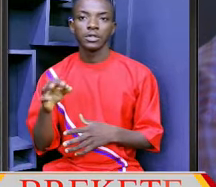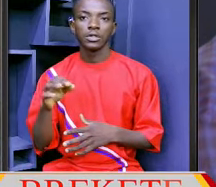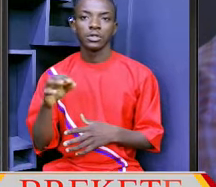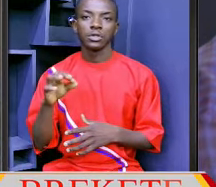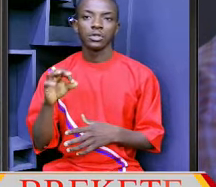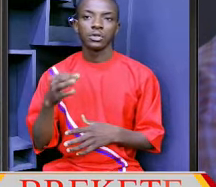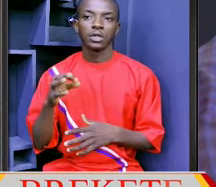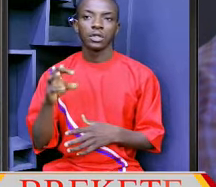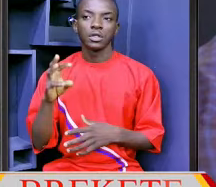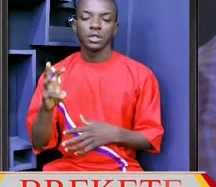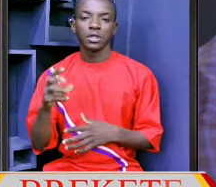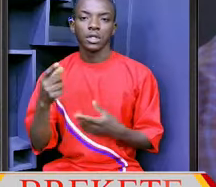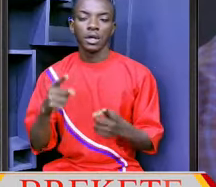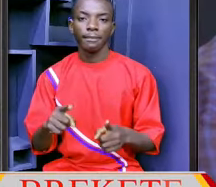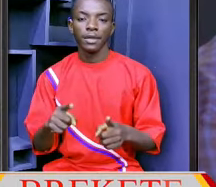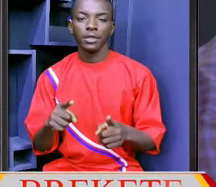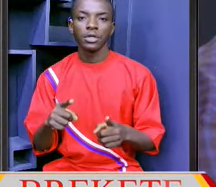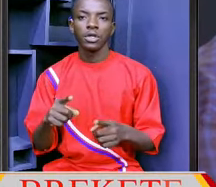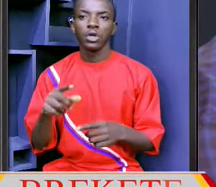2006, it happened.